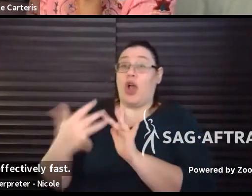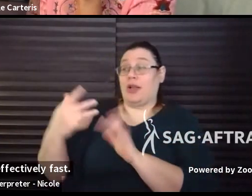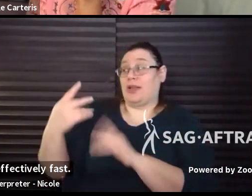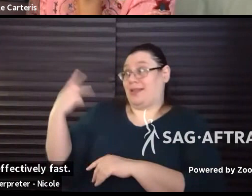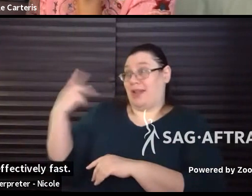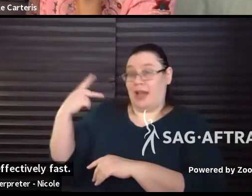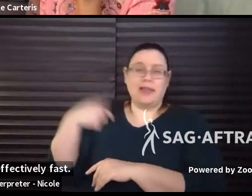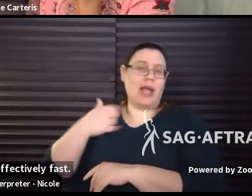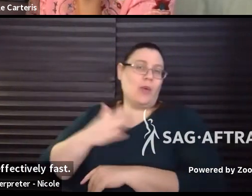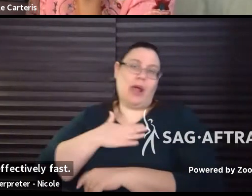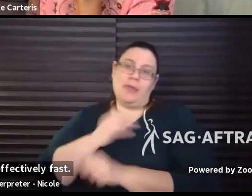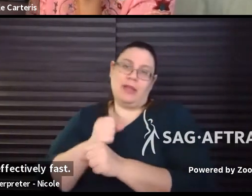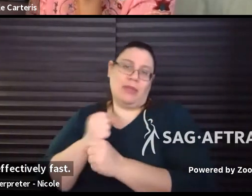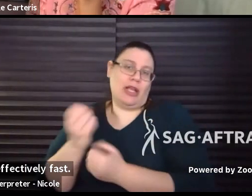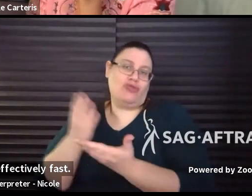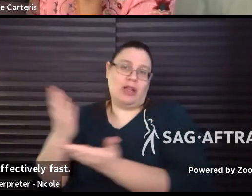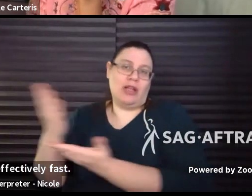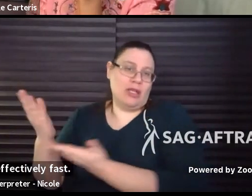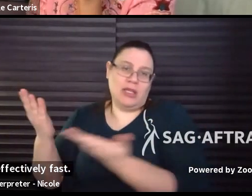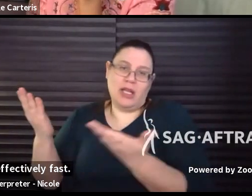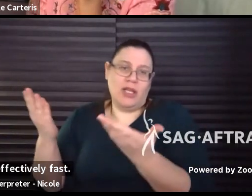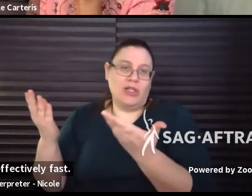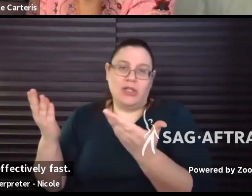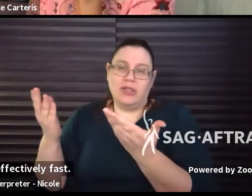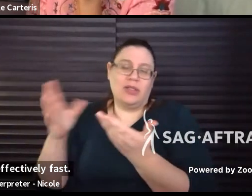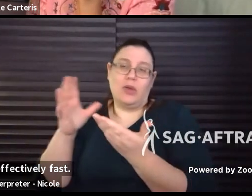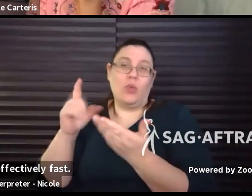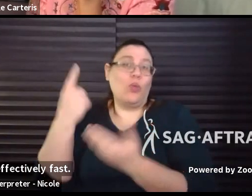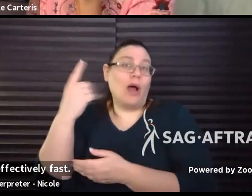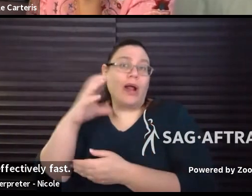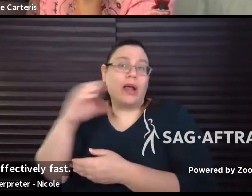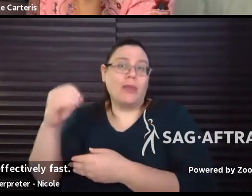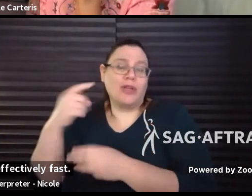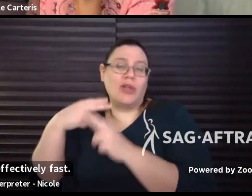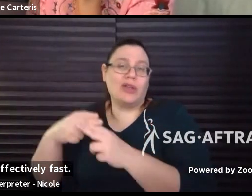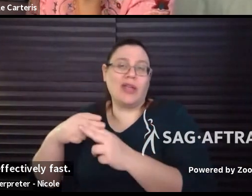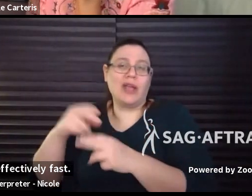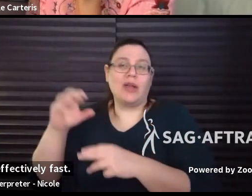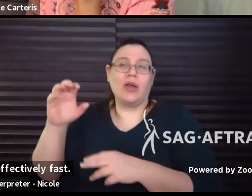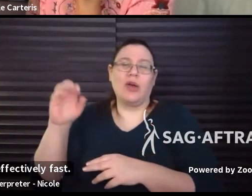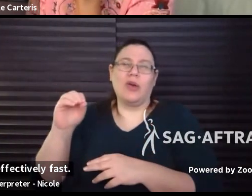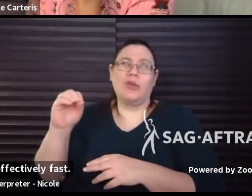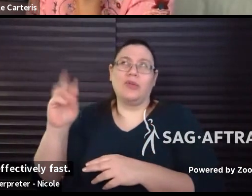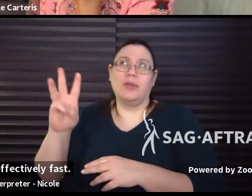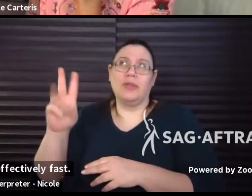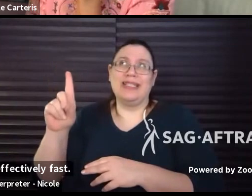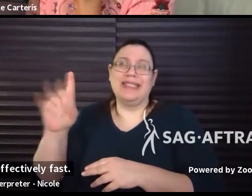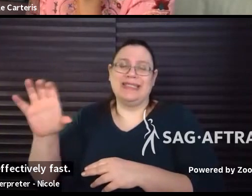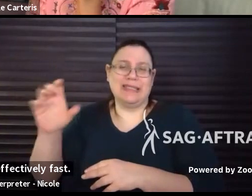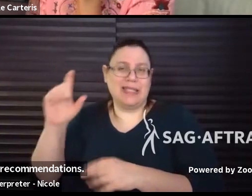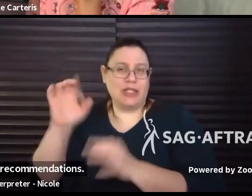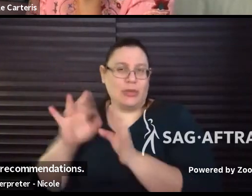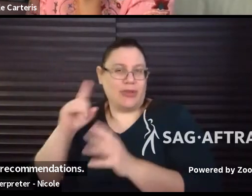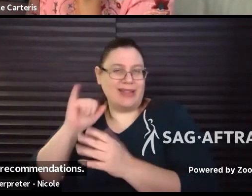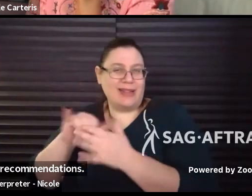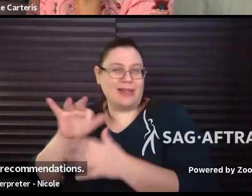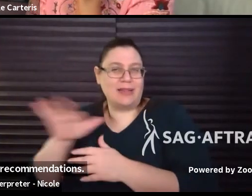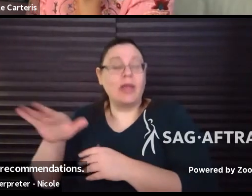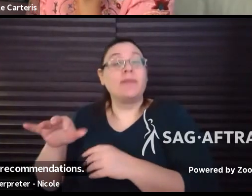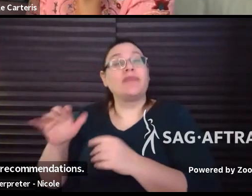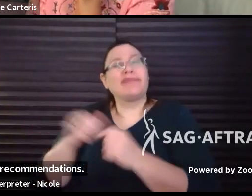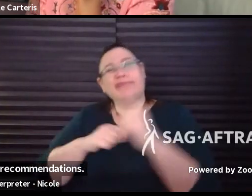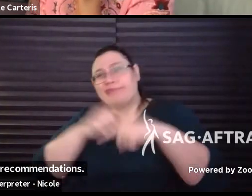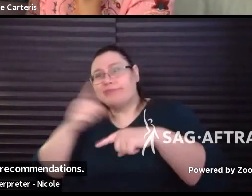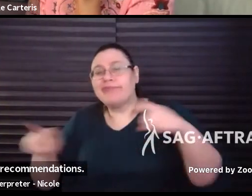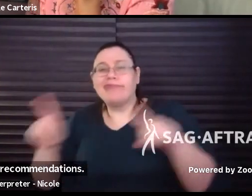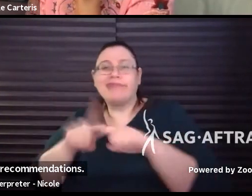couple recommendations. A company that makes a bunch of them is OWC, and there's a variety of them